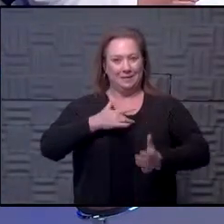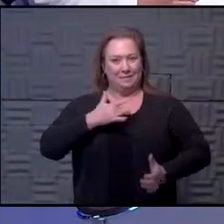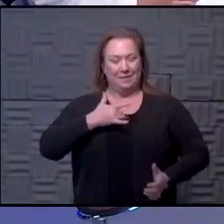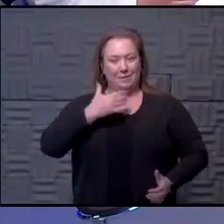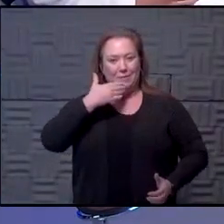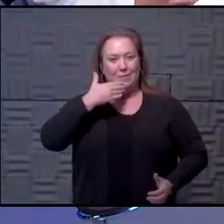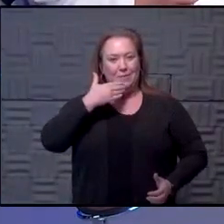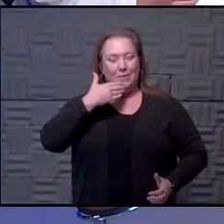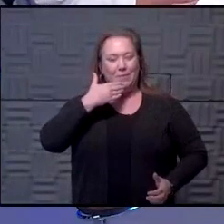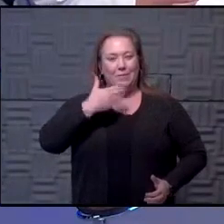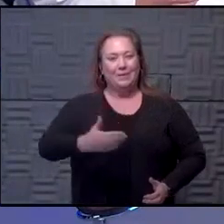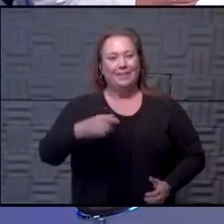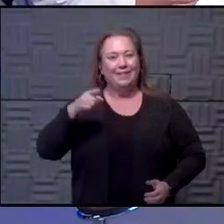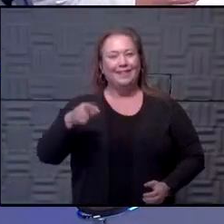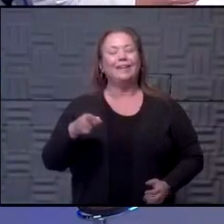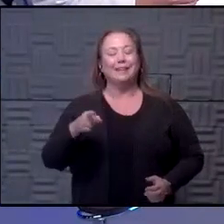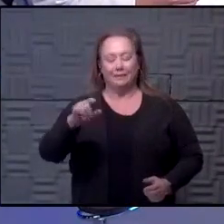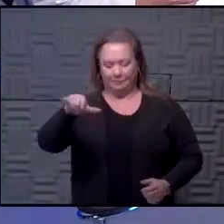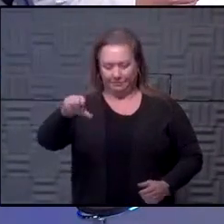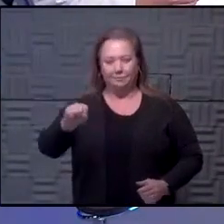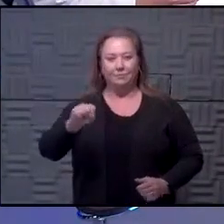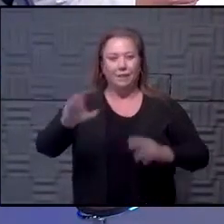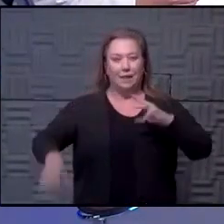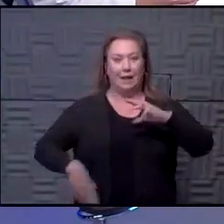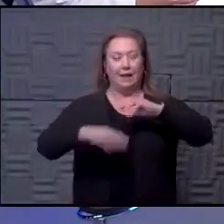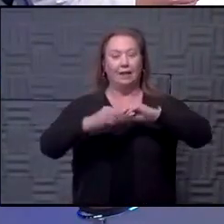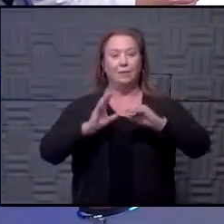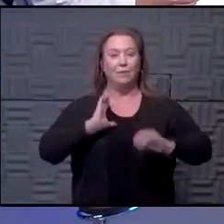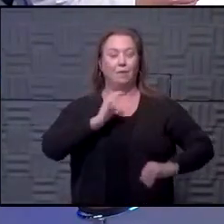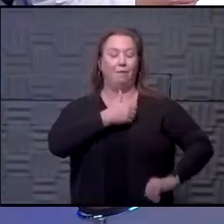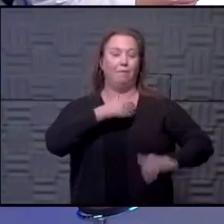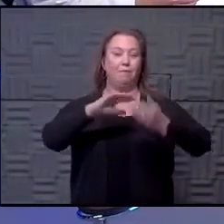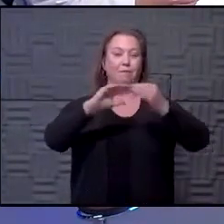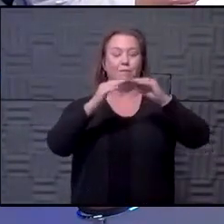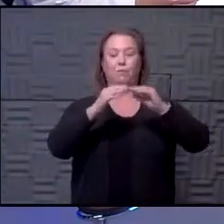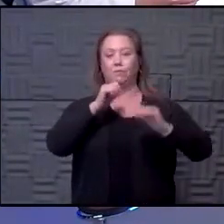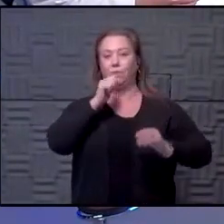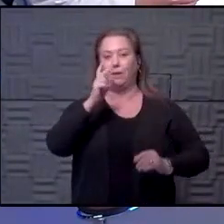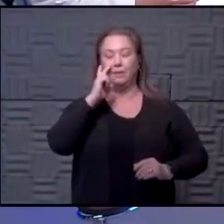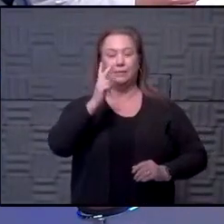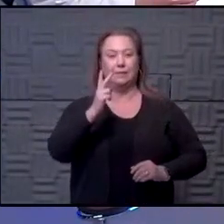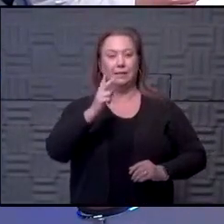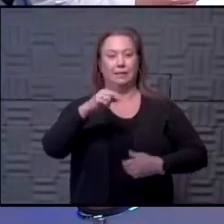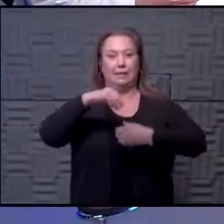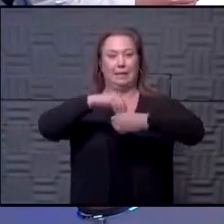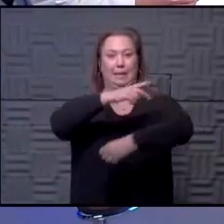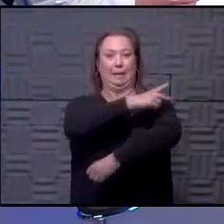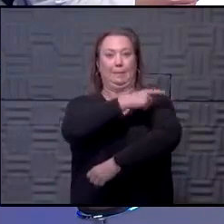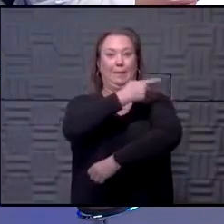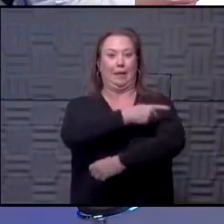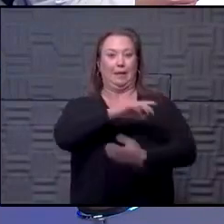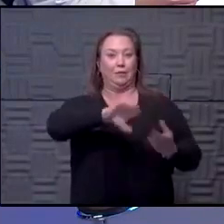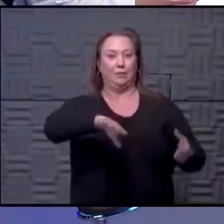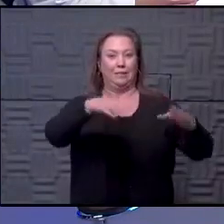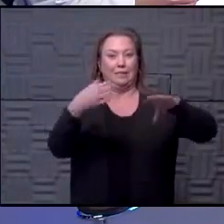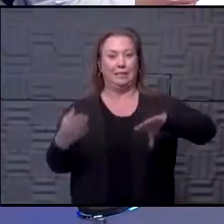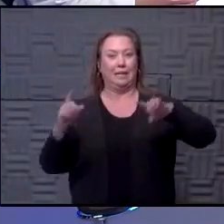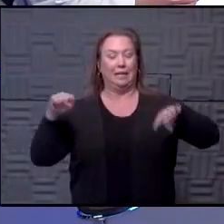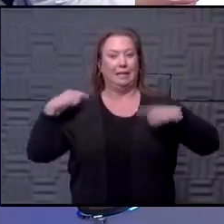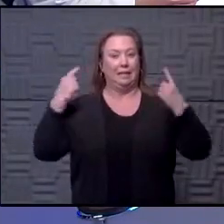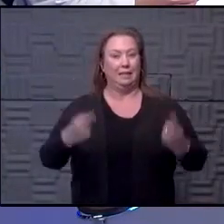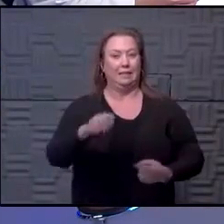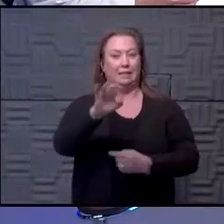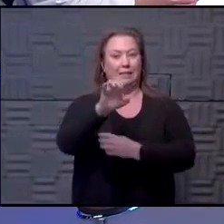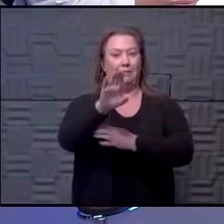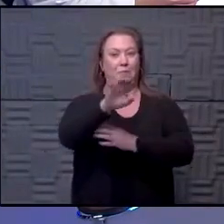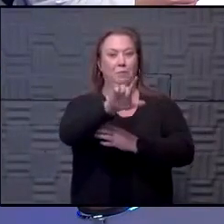better. It does, absolutely. Numbers. I think something to add to the numbers is that we haven't seen an inpatient death since February 24th.